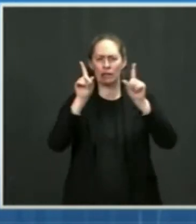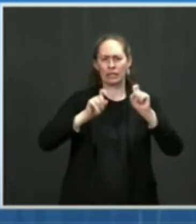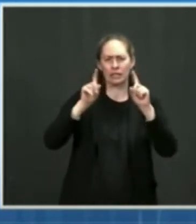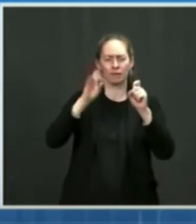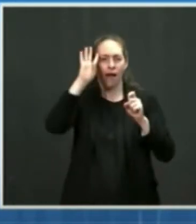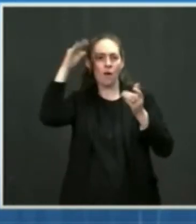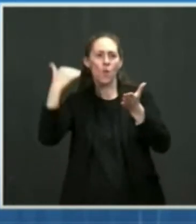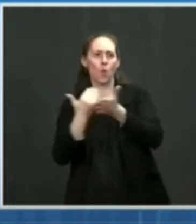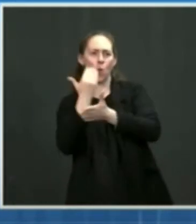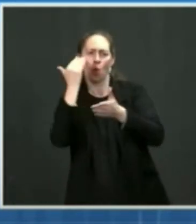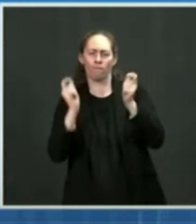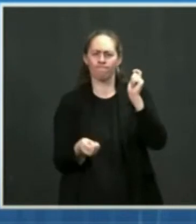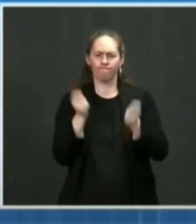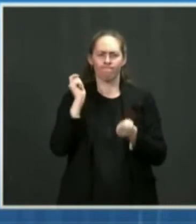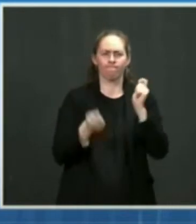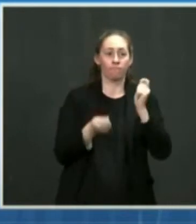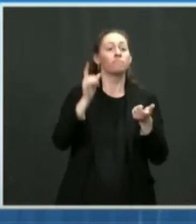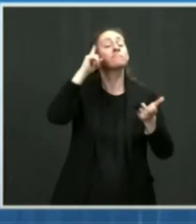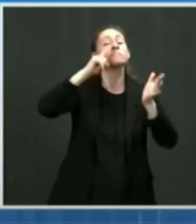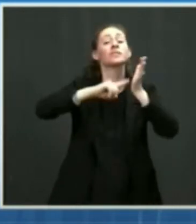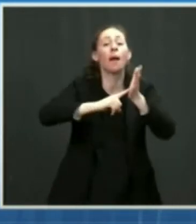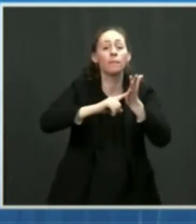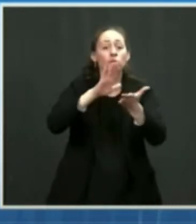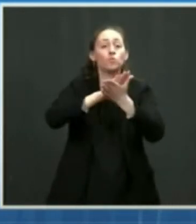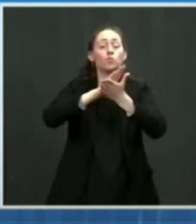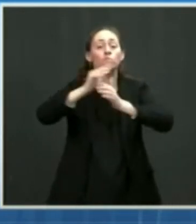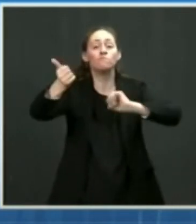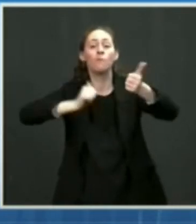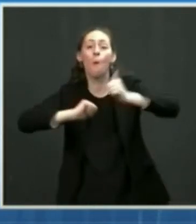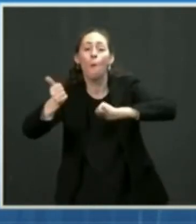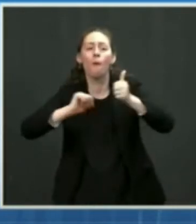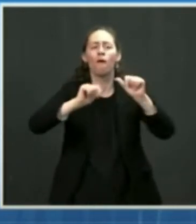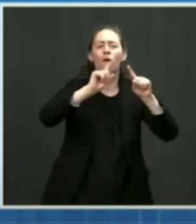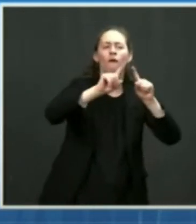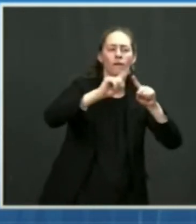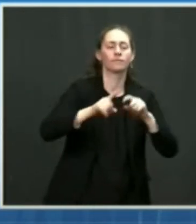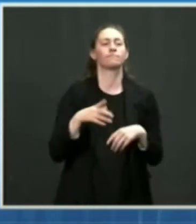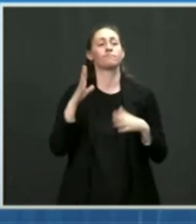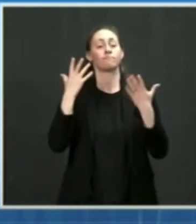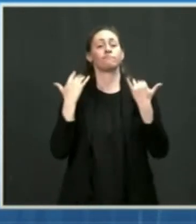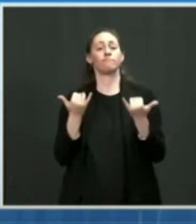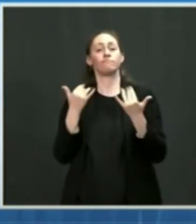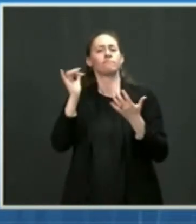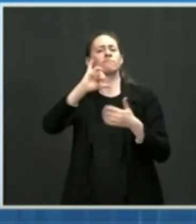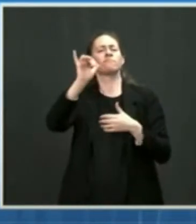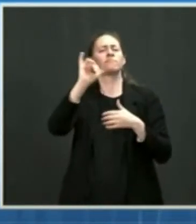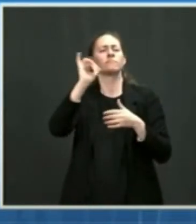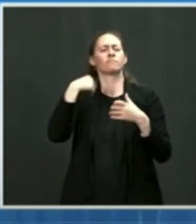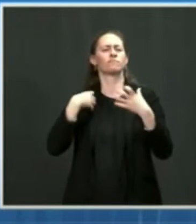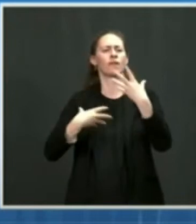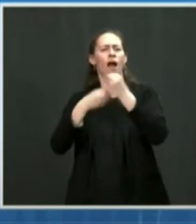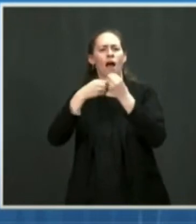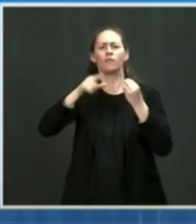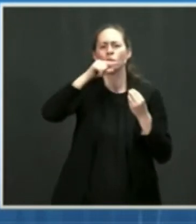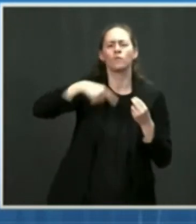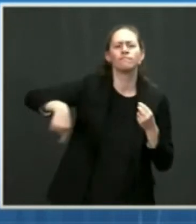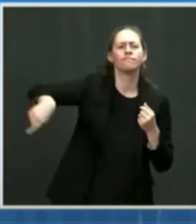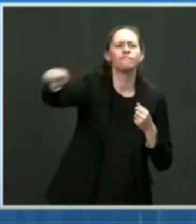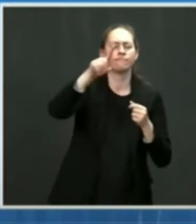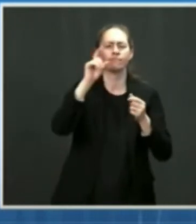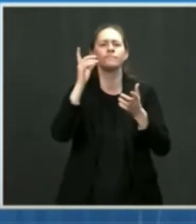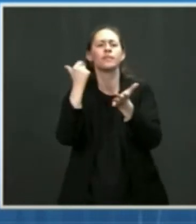monitor school sports. On therapeutics, we're prepared to send additional therapeutic capacity to the state as